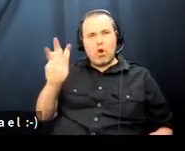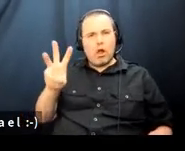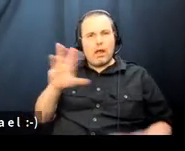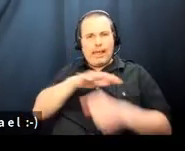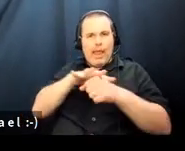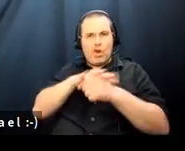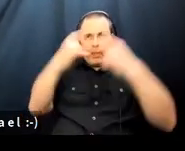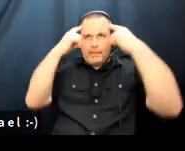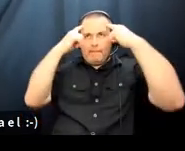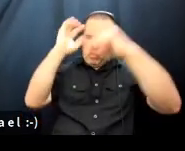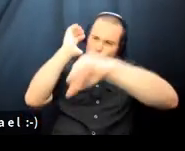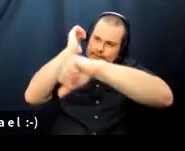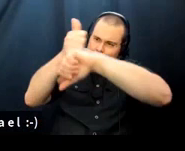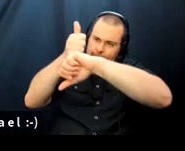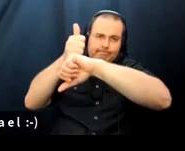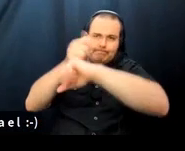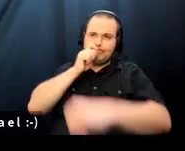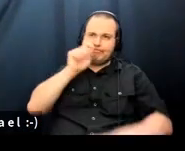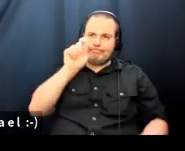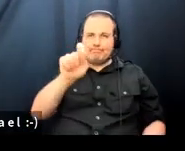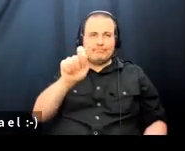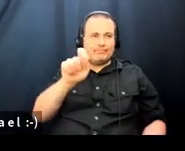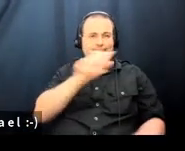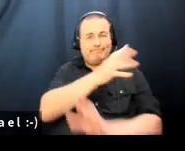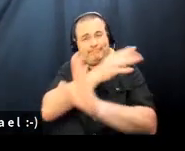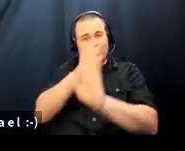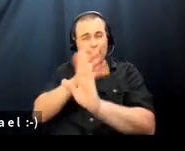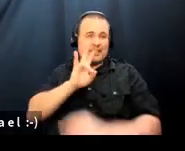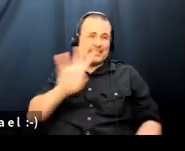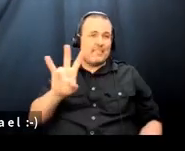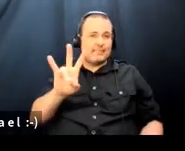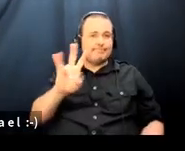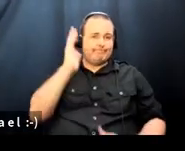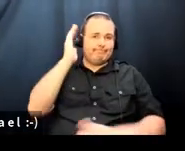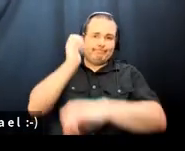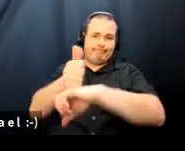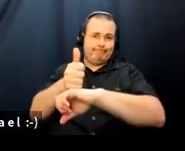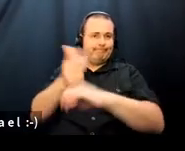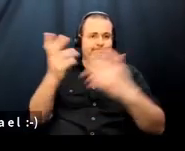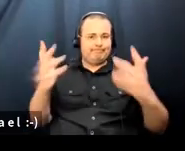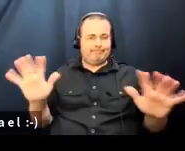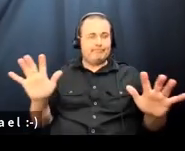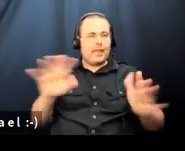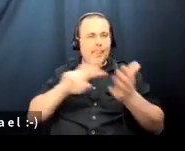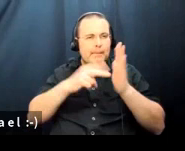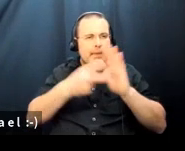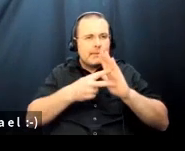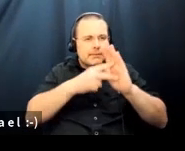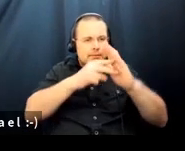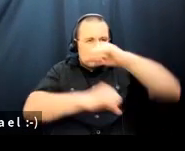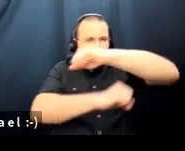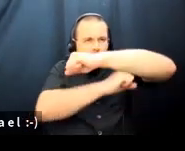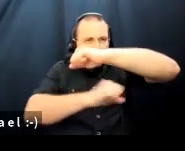set by the time you're 7 years old. That means that the neural foundations